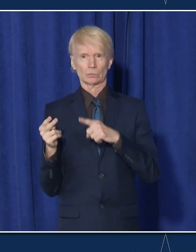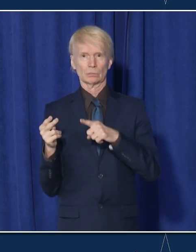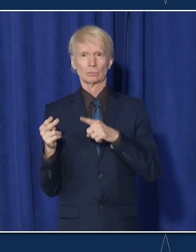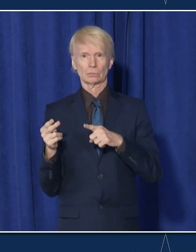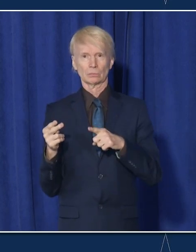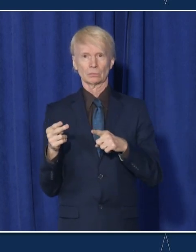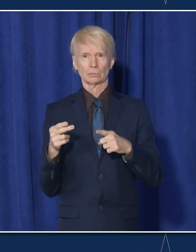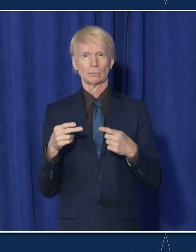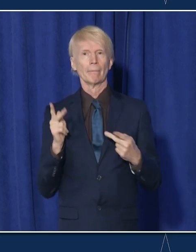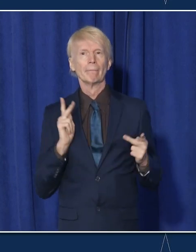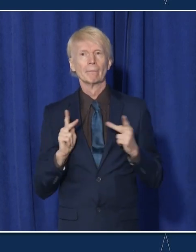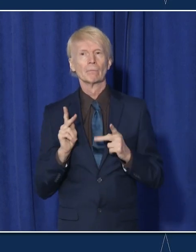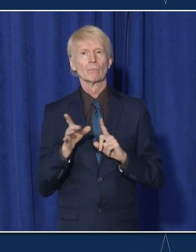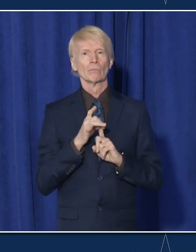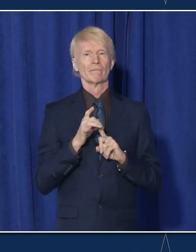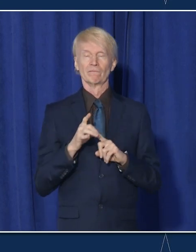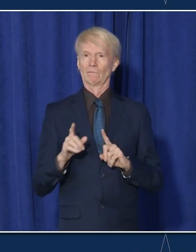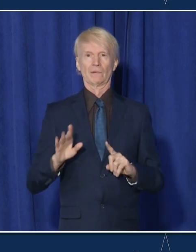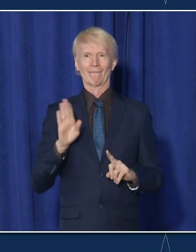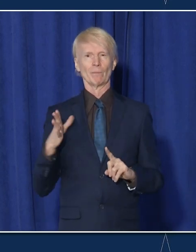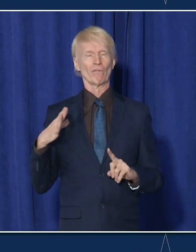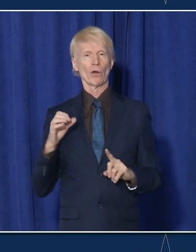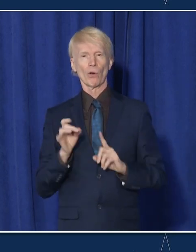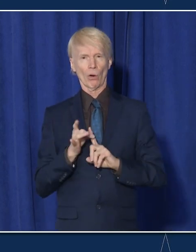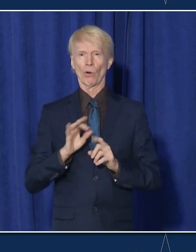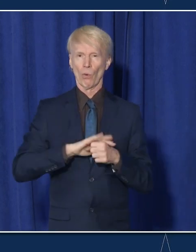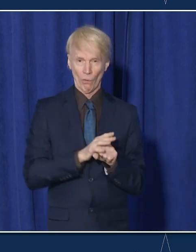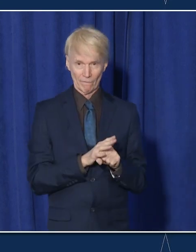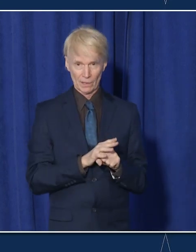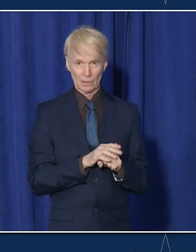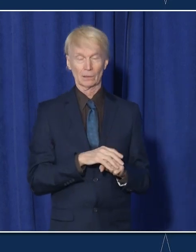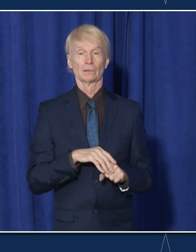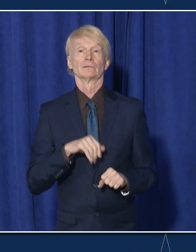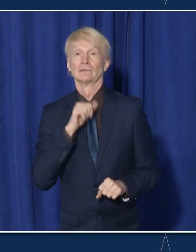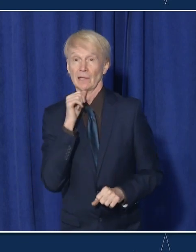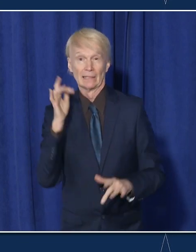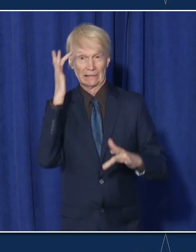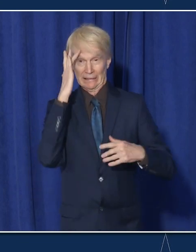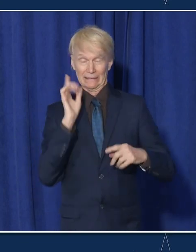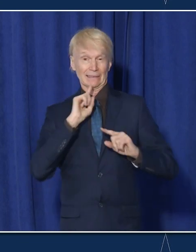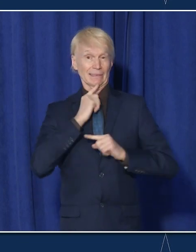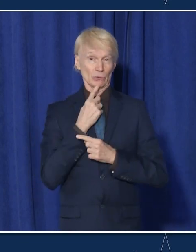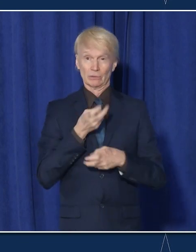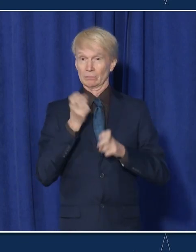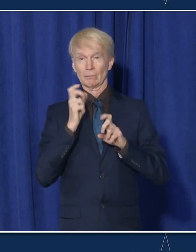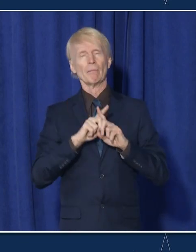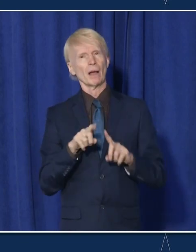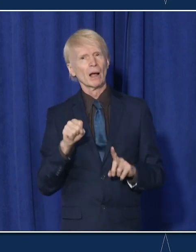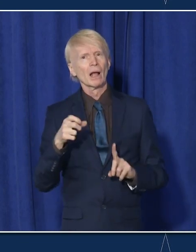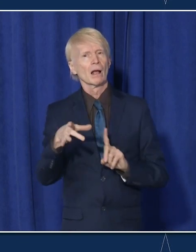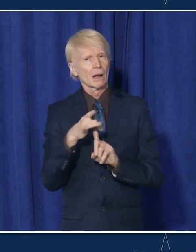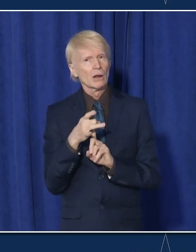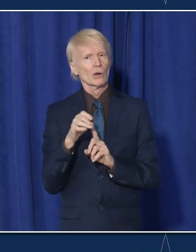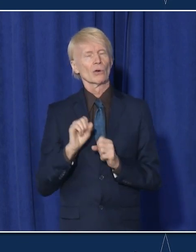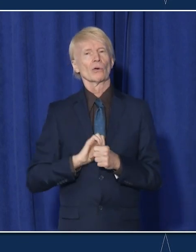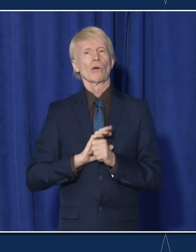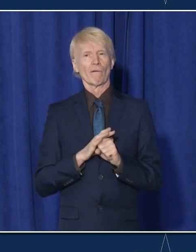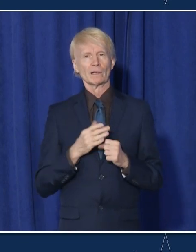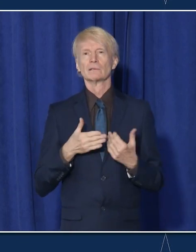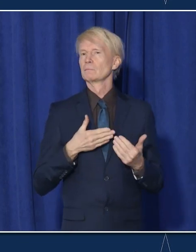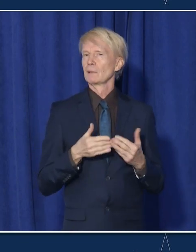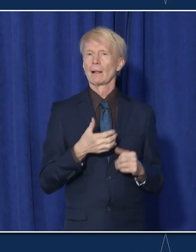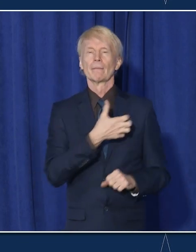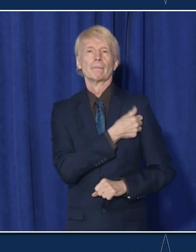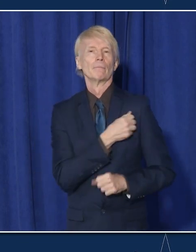especially we're seeing people get COVID for the very first time. They're not getting seriously ill almost all of the time if they're up to date with their vaccines and their